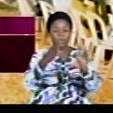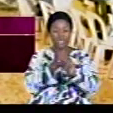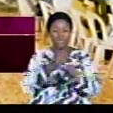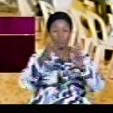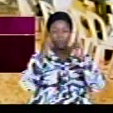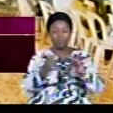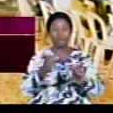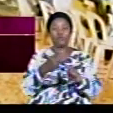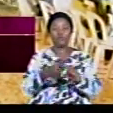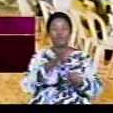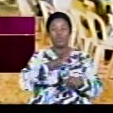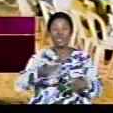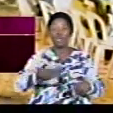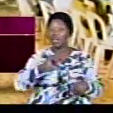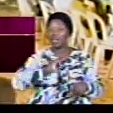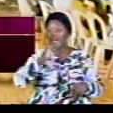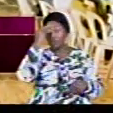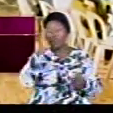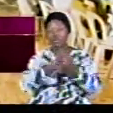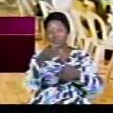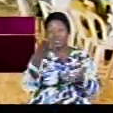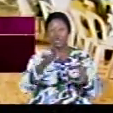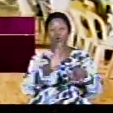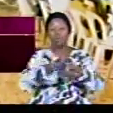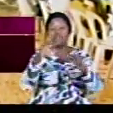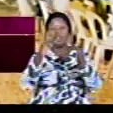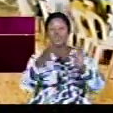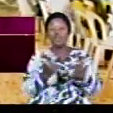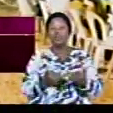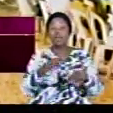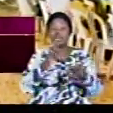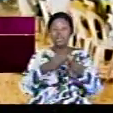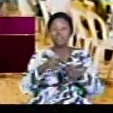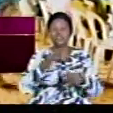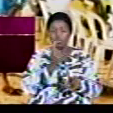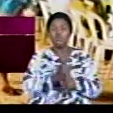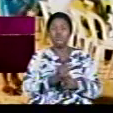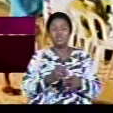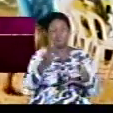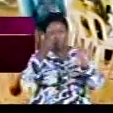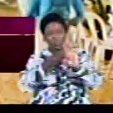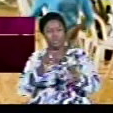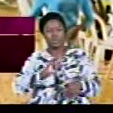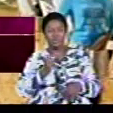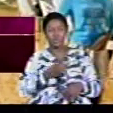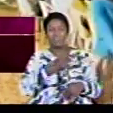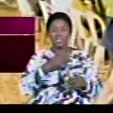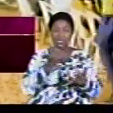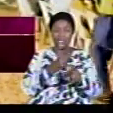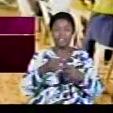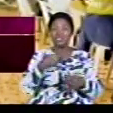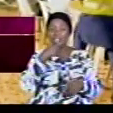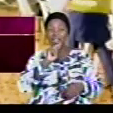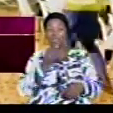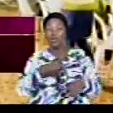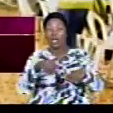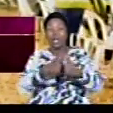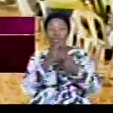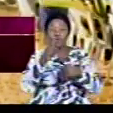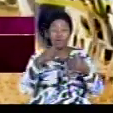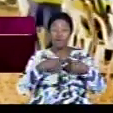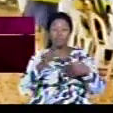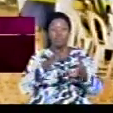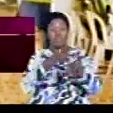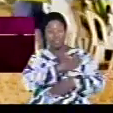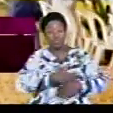I know you are there online. Please drop in the comment section right now. Tell us how you are following this message. Tell us what